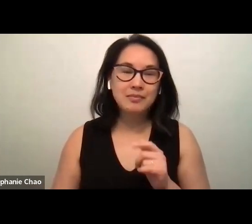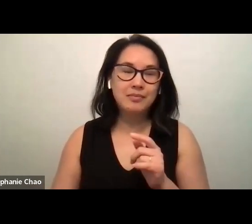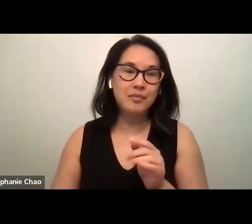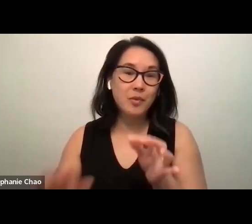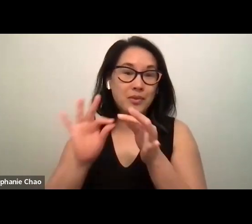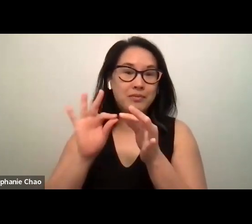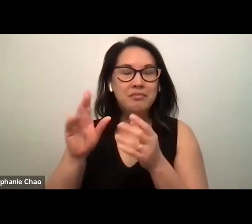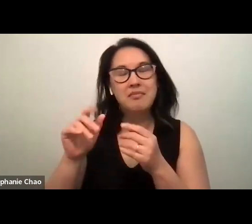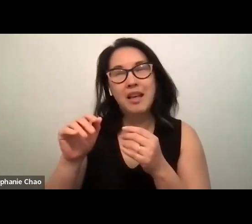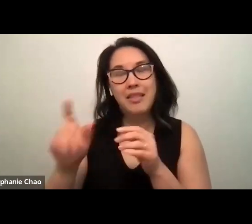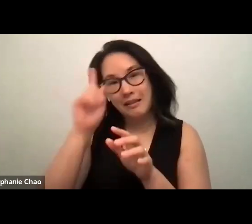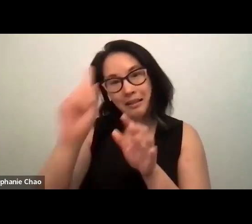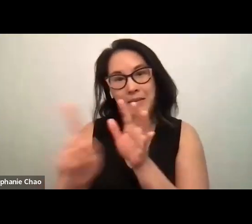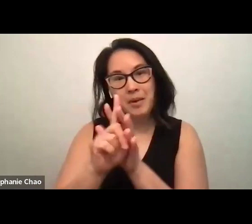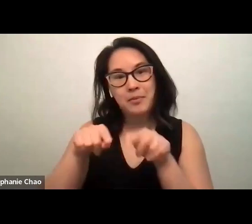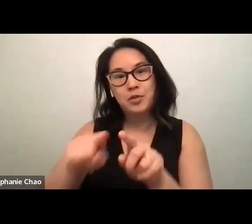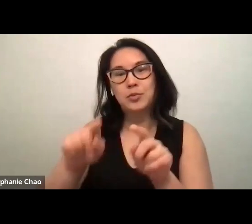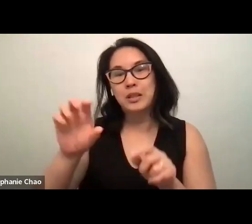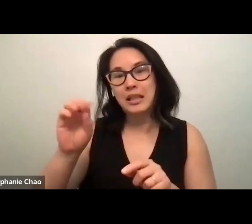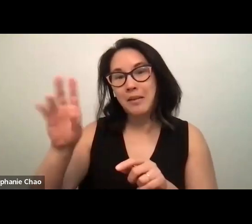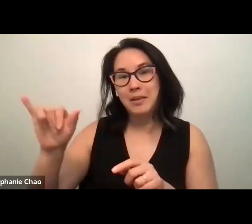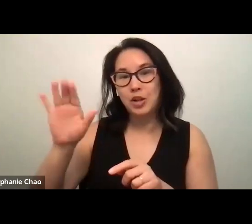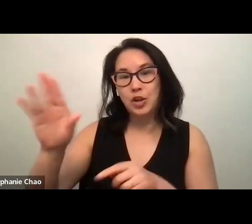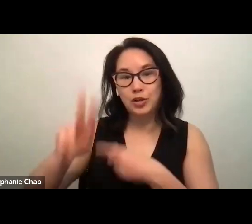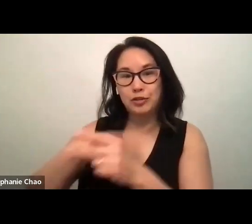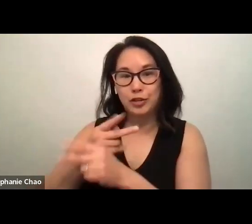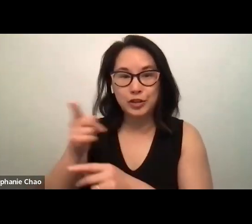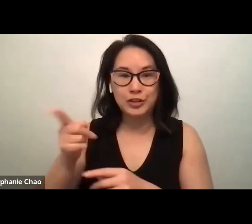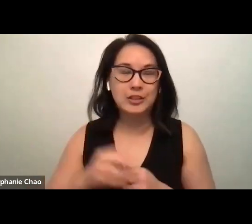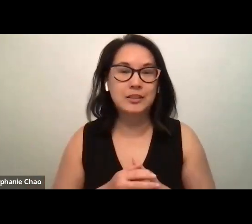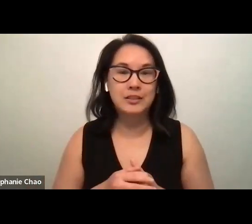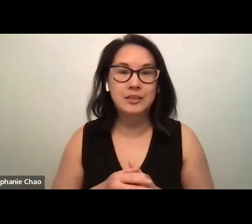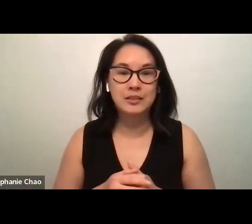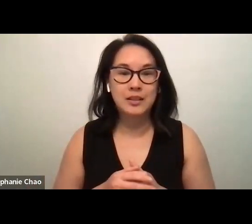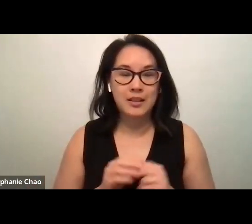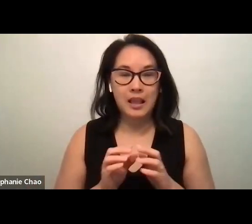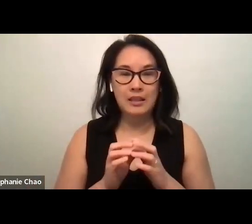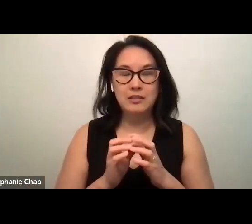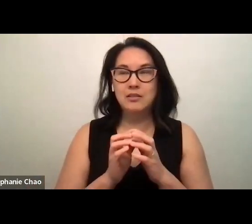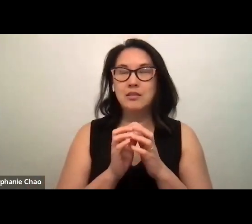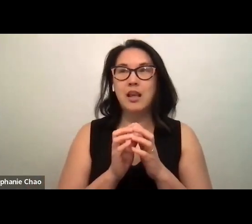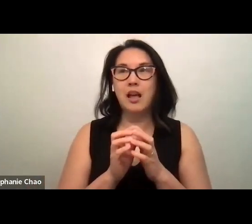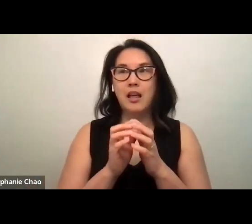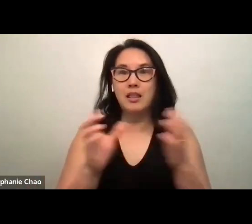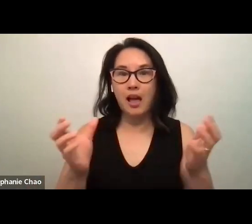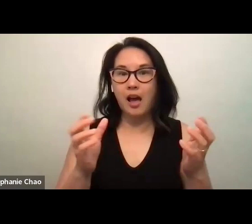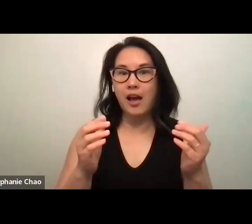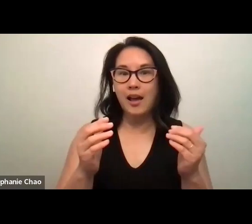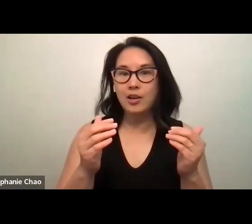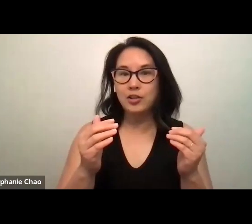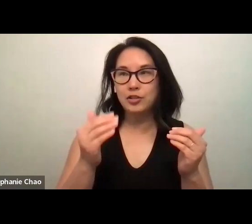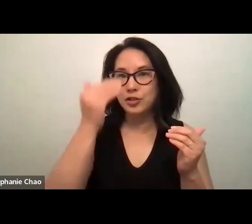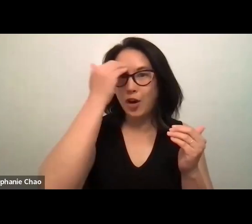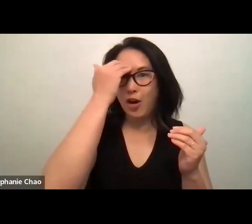as she was working on it, is that there's a lot that I very consciously try to not say. My work is all left